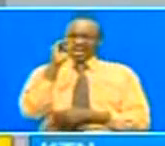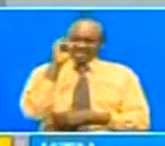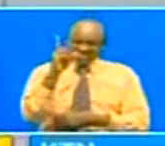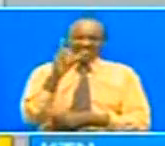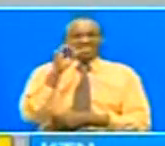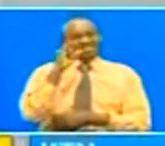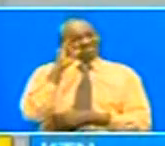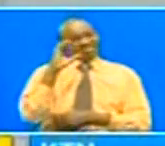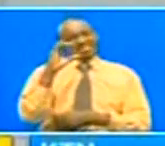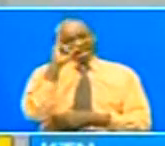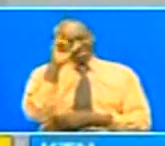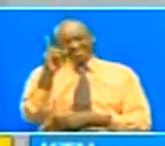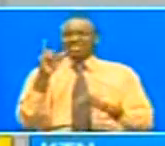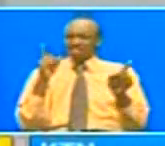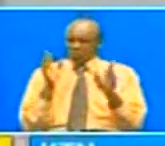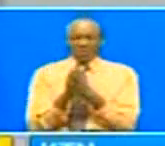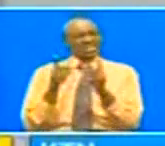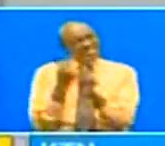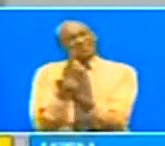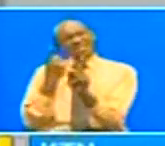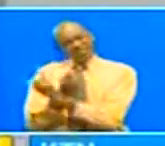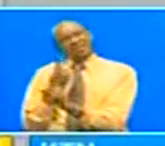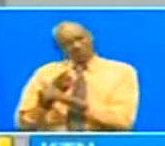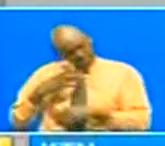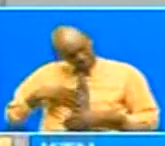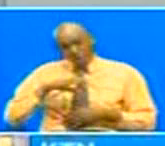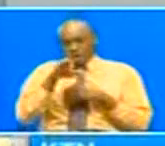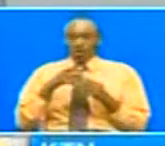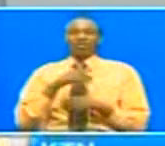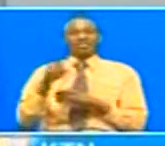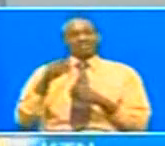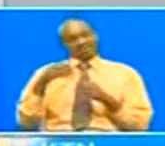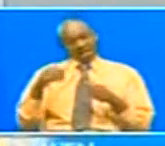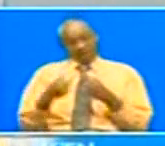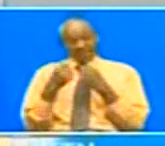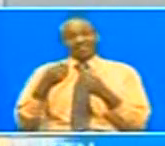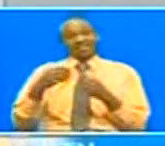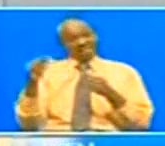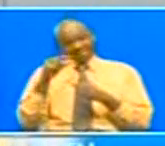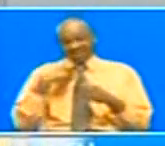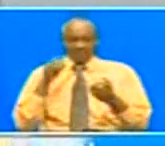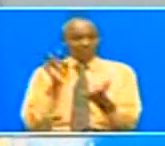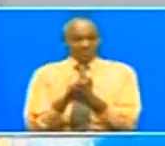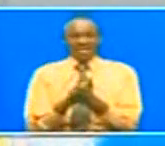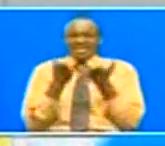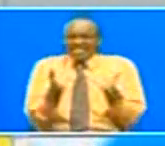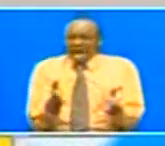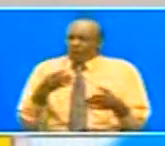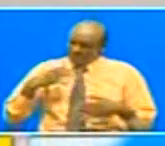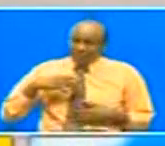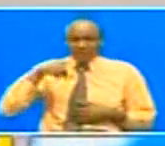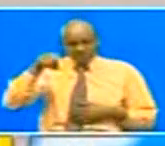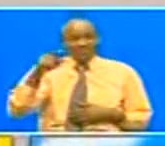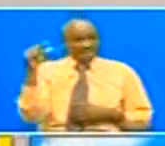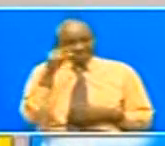Officer Musa Yego, and the Garissa OCPD Benjamin Ngombe. In Garissa, residents have welcomed the move,